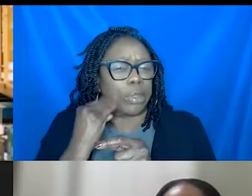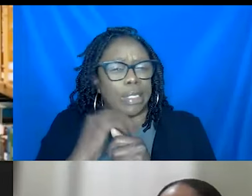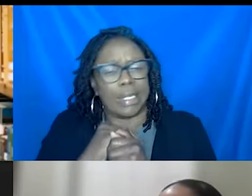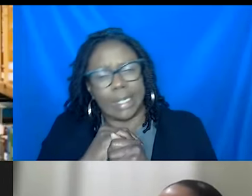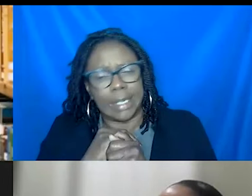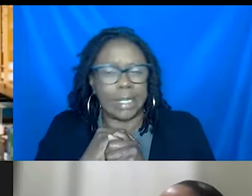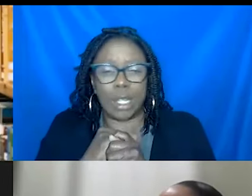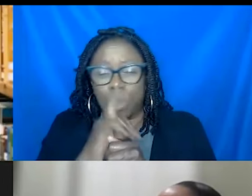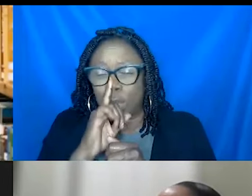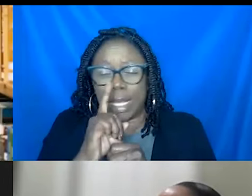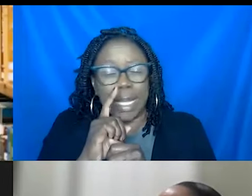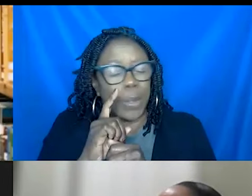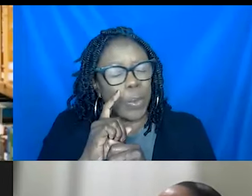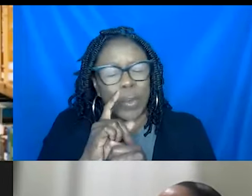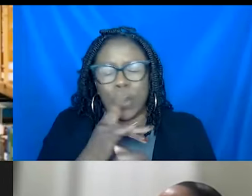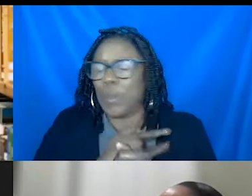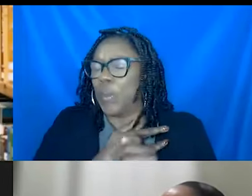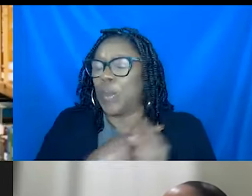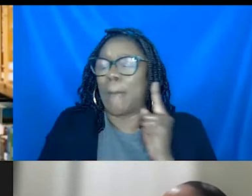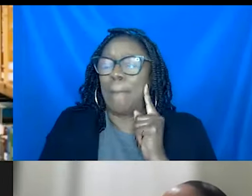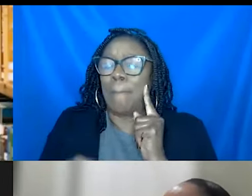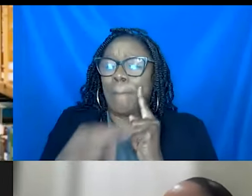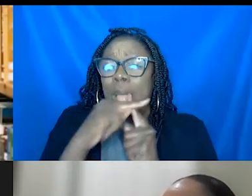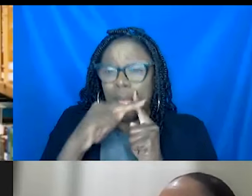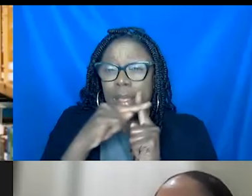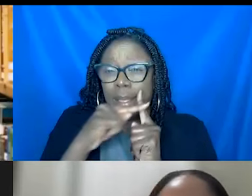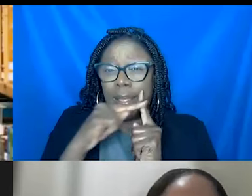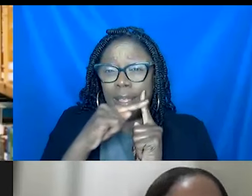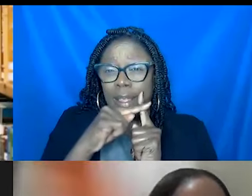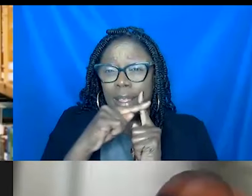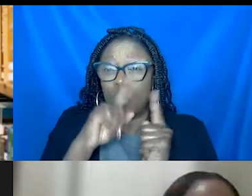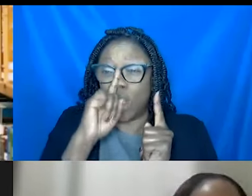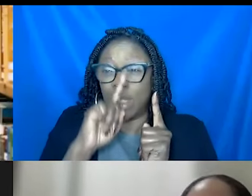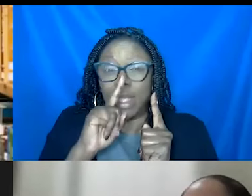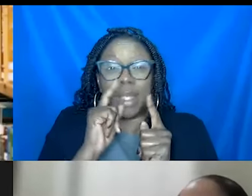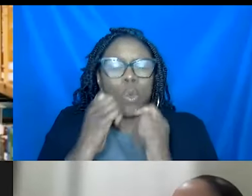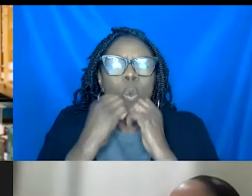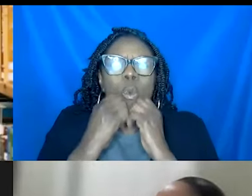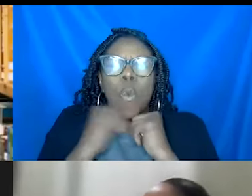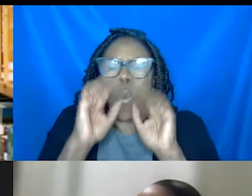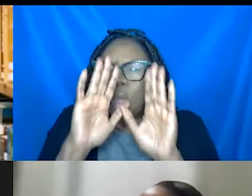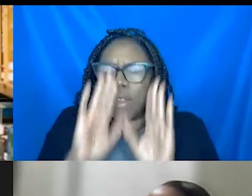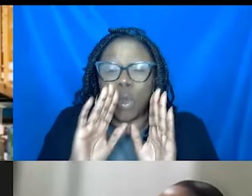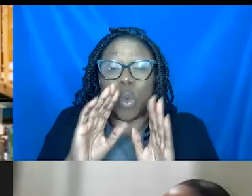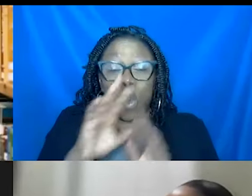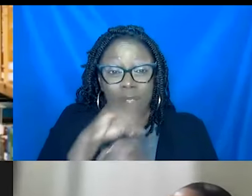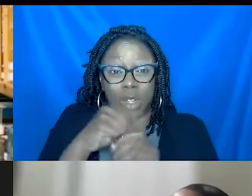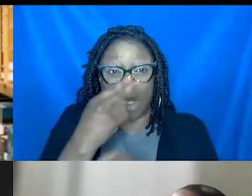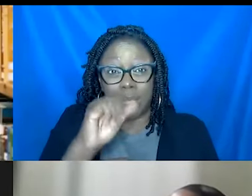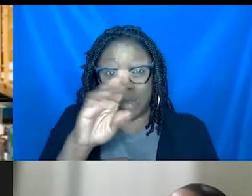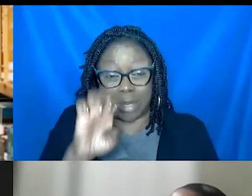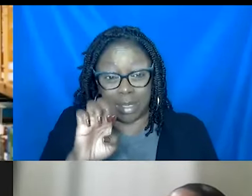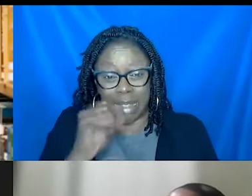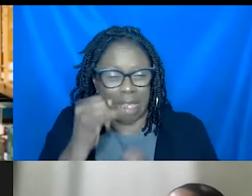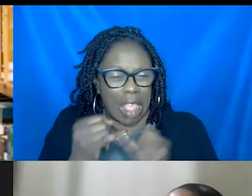were so positive. They were caring and wonderful. And when she went into hospice care the last few days of her